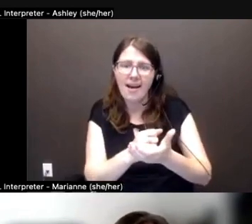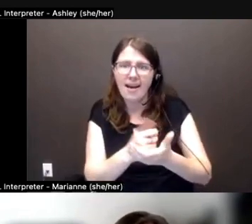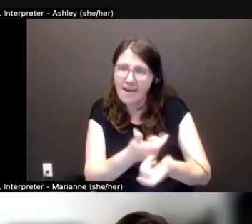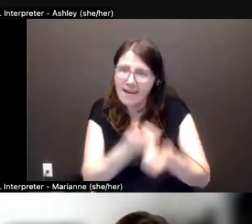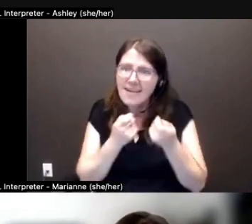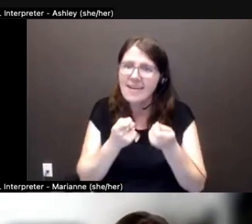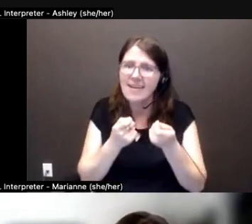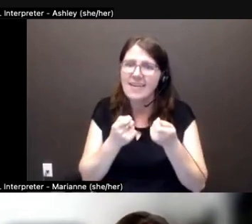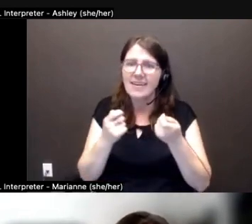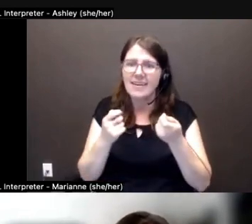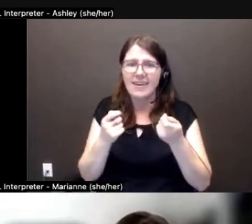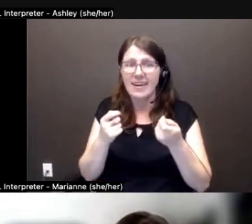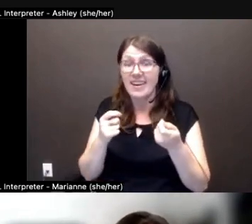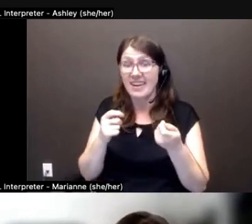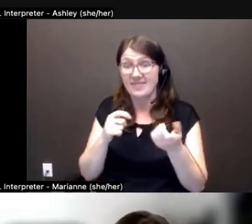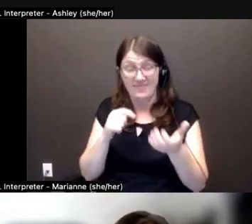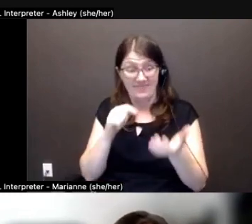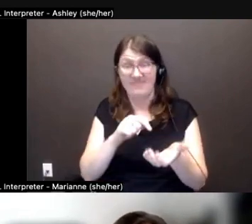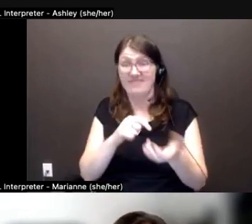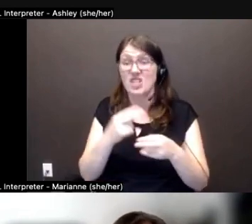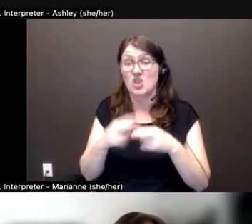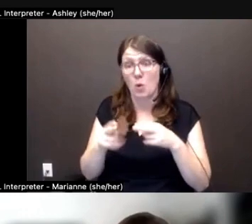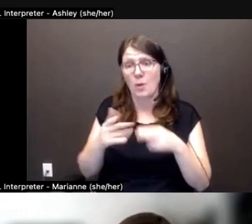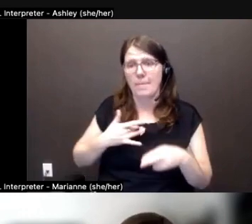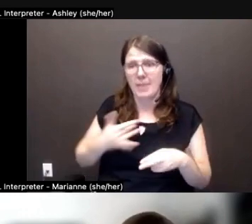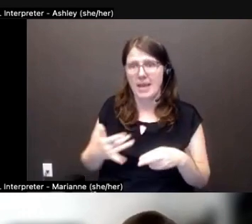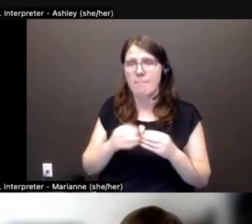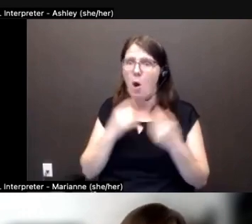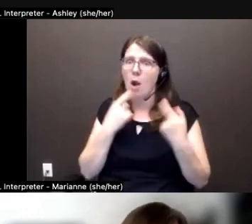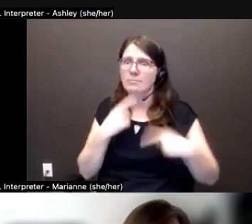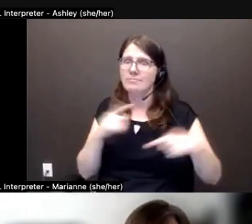videos kind of do well when they're shorter.